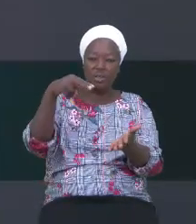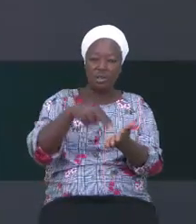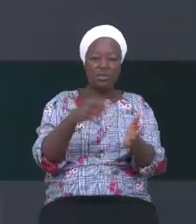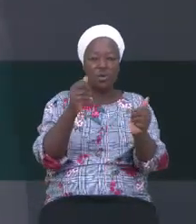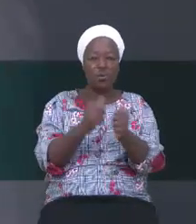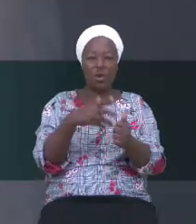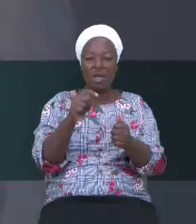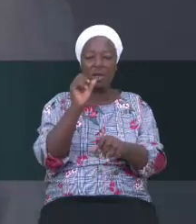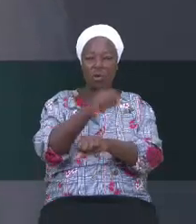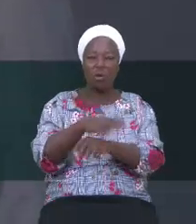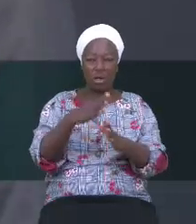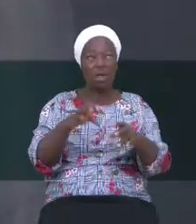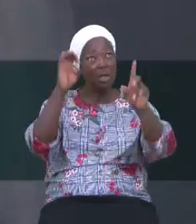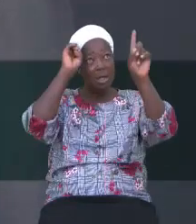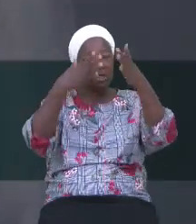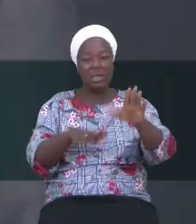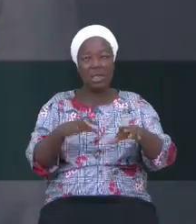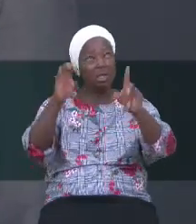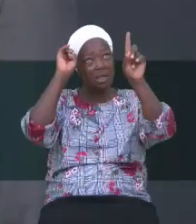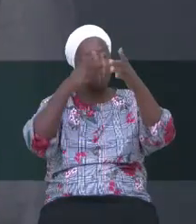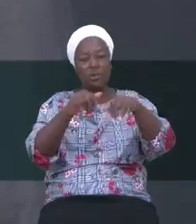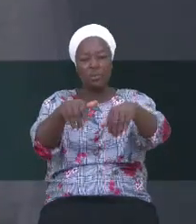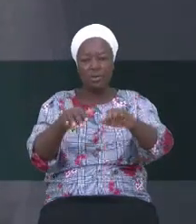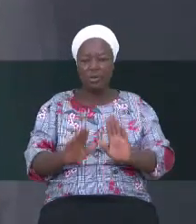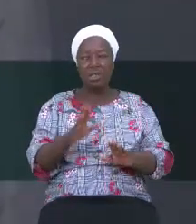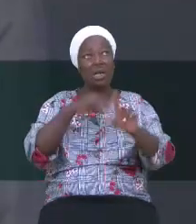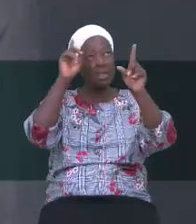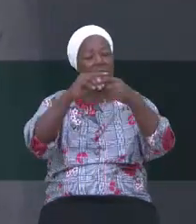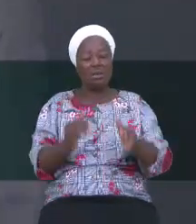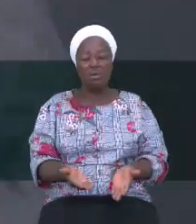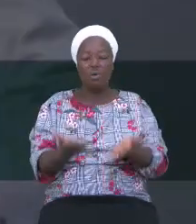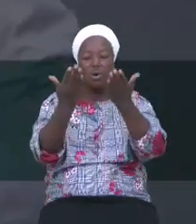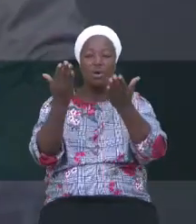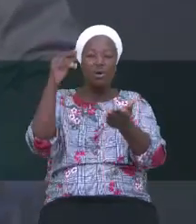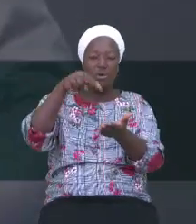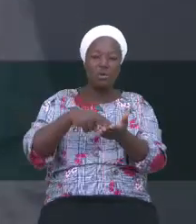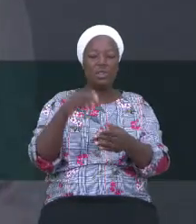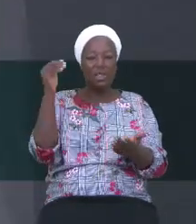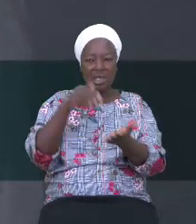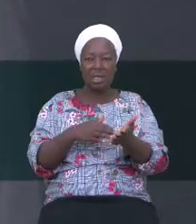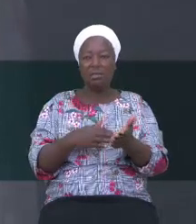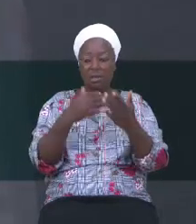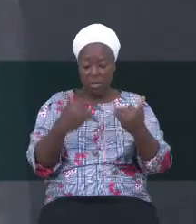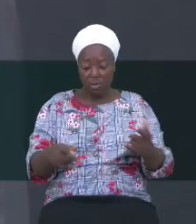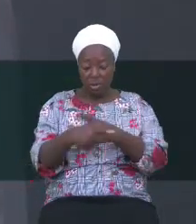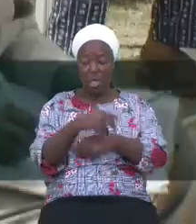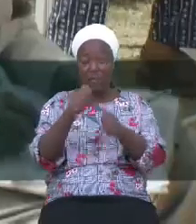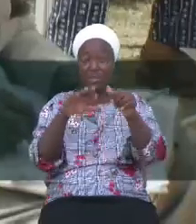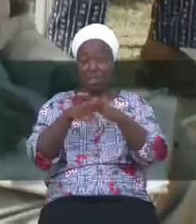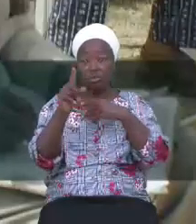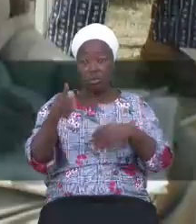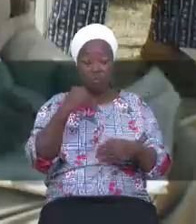died, he was buried, he rose again. Today, everything in you will rise